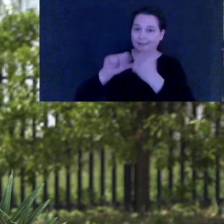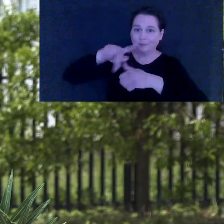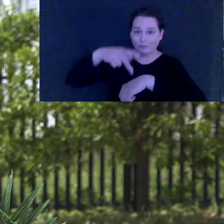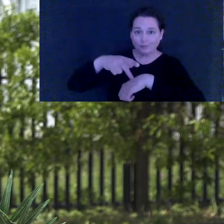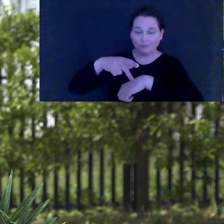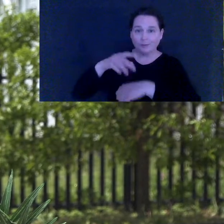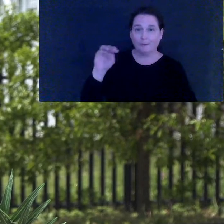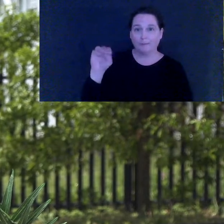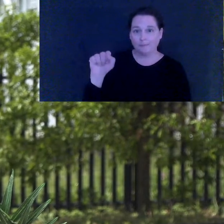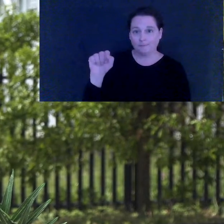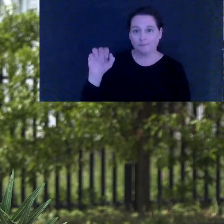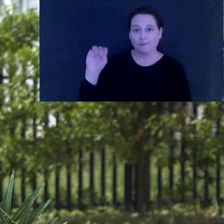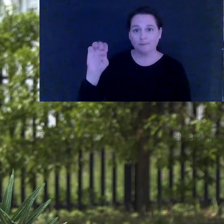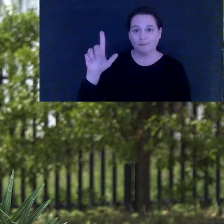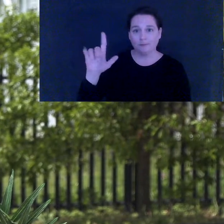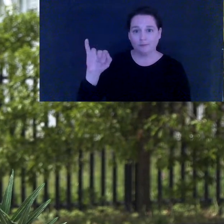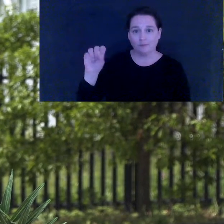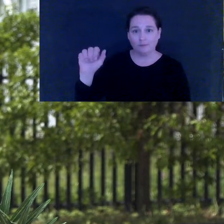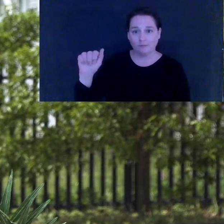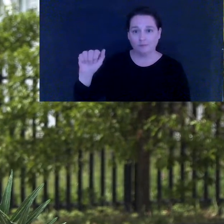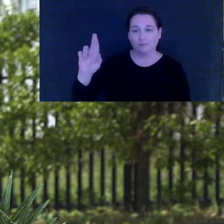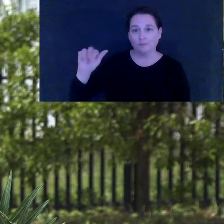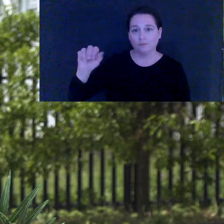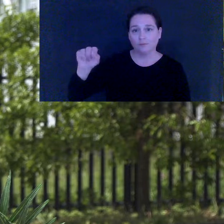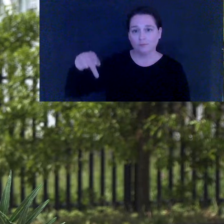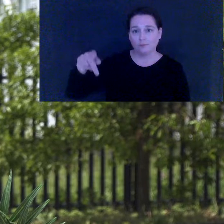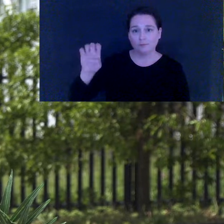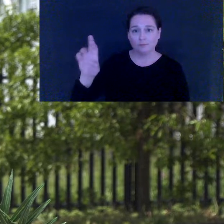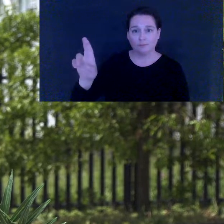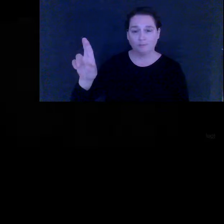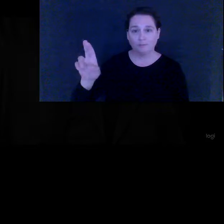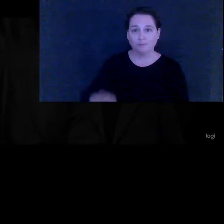And now our assistant principal, Miss Melissa Rasper.